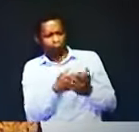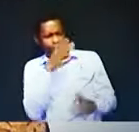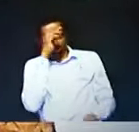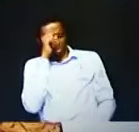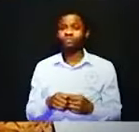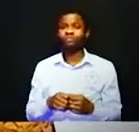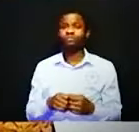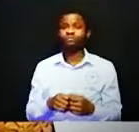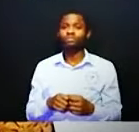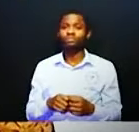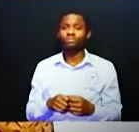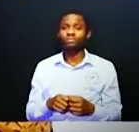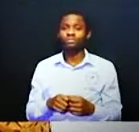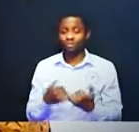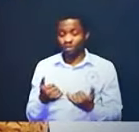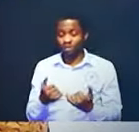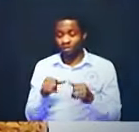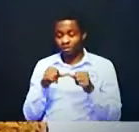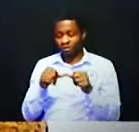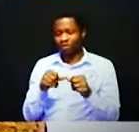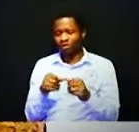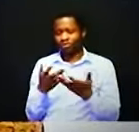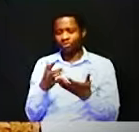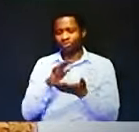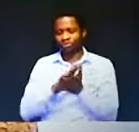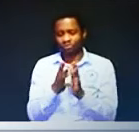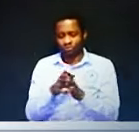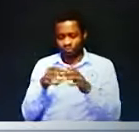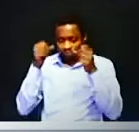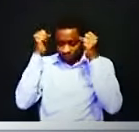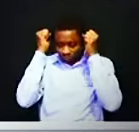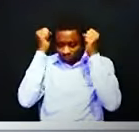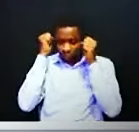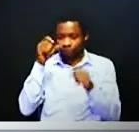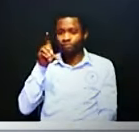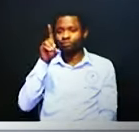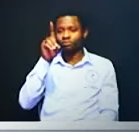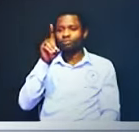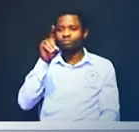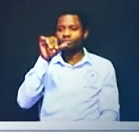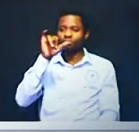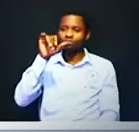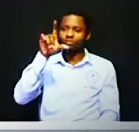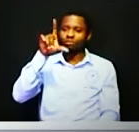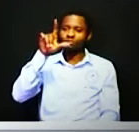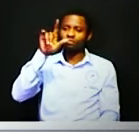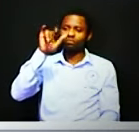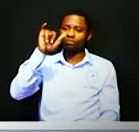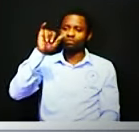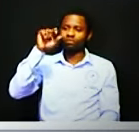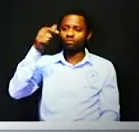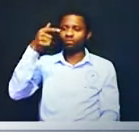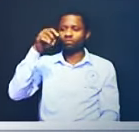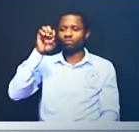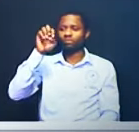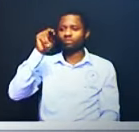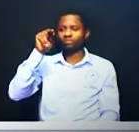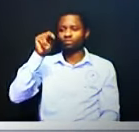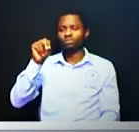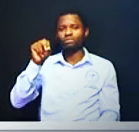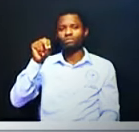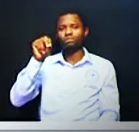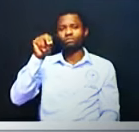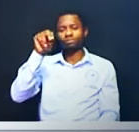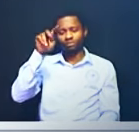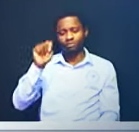ni. Now be diligent and noble in character. Na me twaso a nya me kire ne se bo modie anse